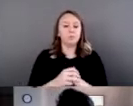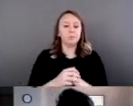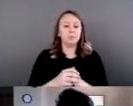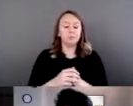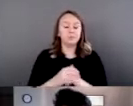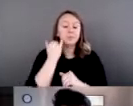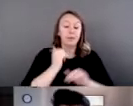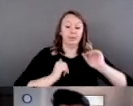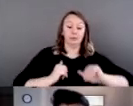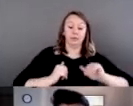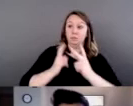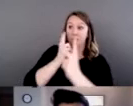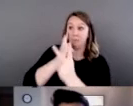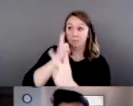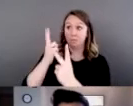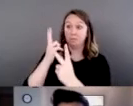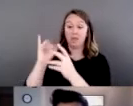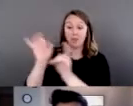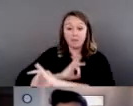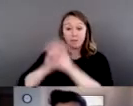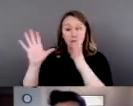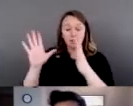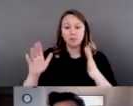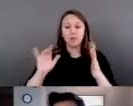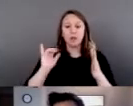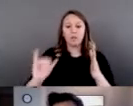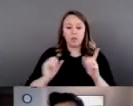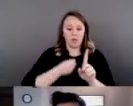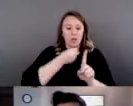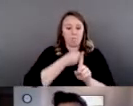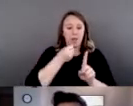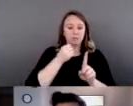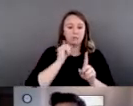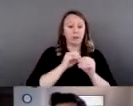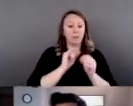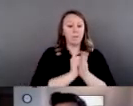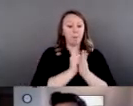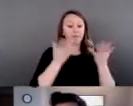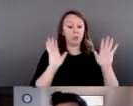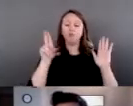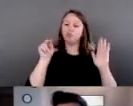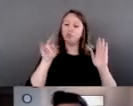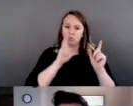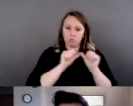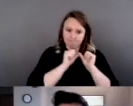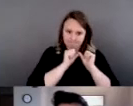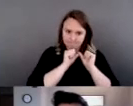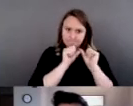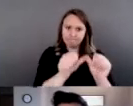on Native children. It's been shown that they can display anxiety,